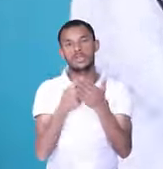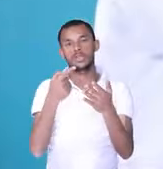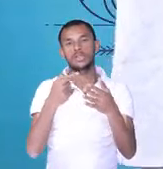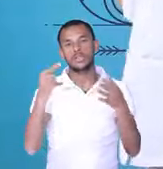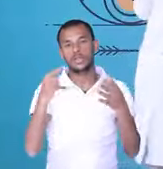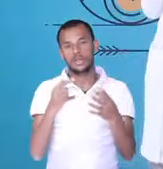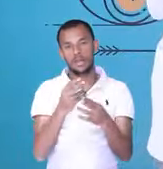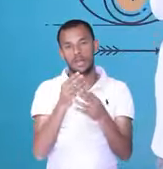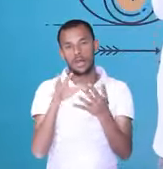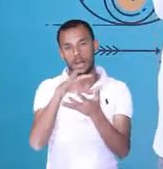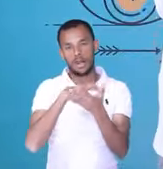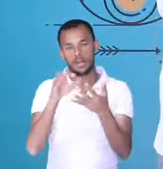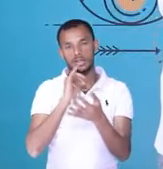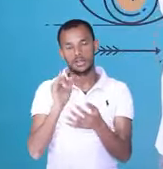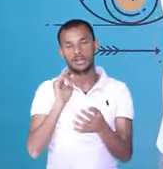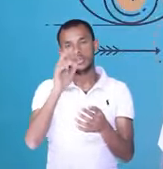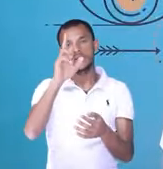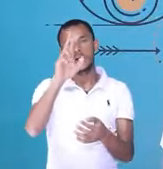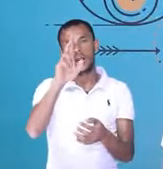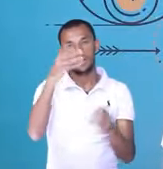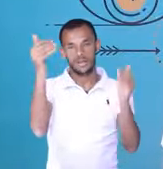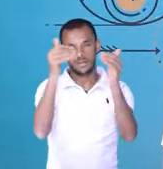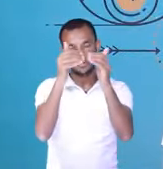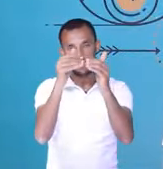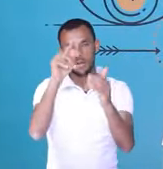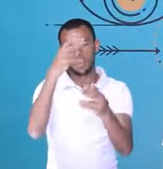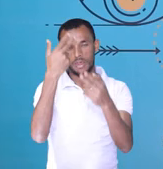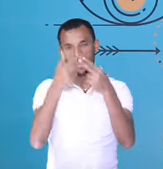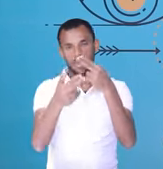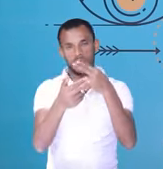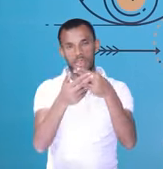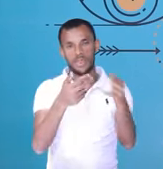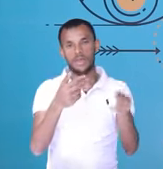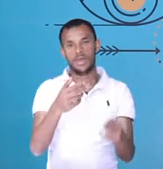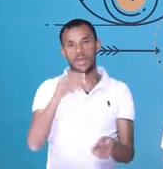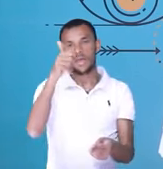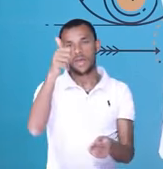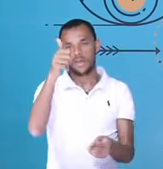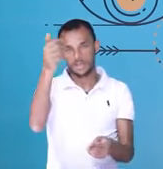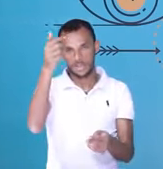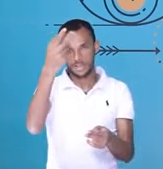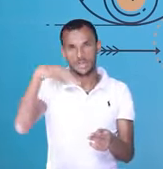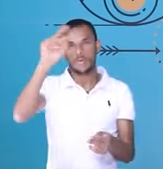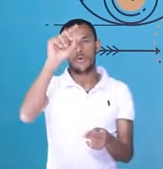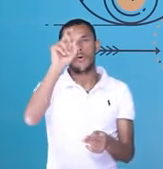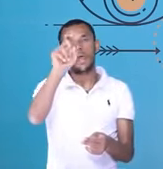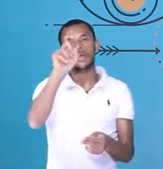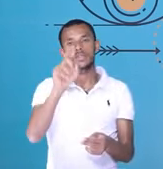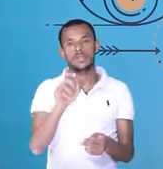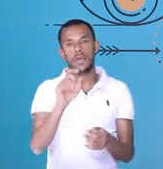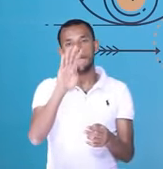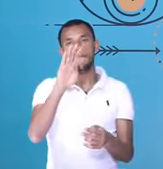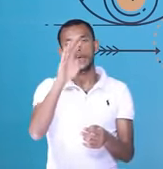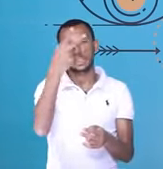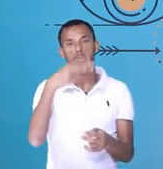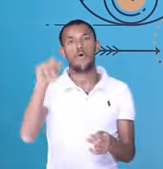is rate is equals to K times A the power of X, B